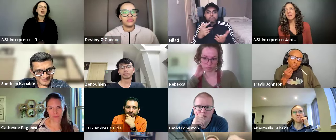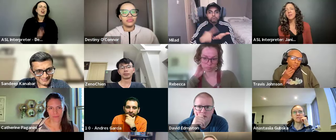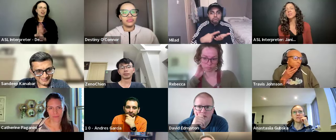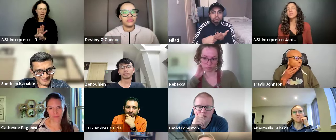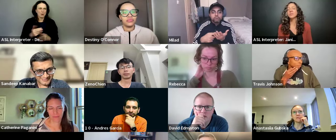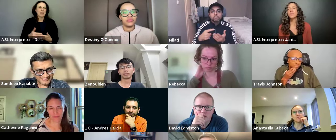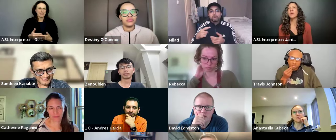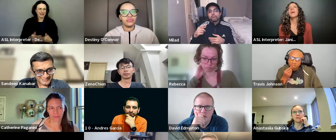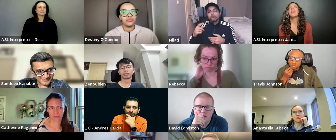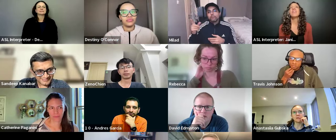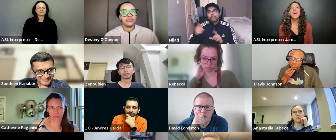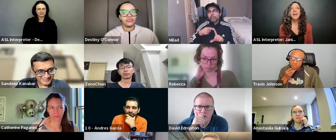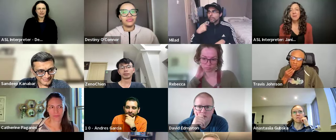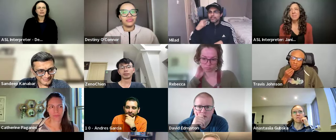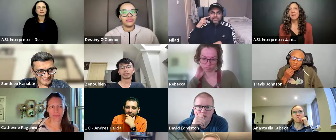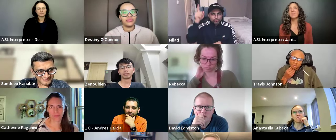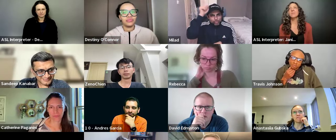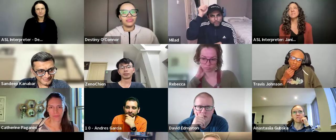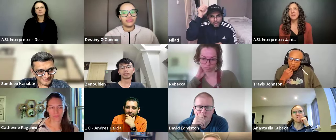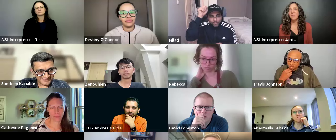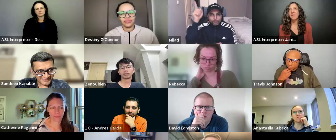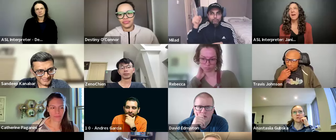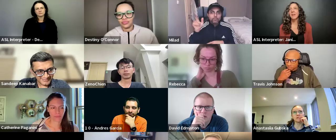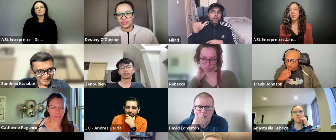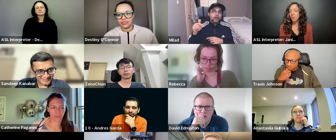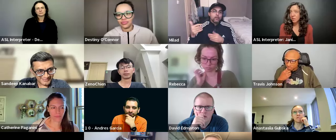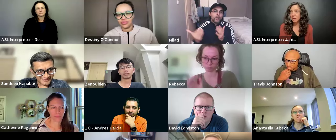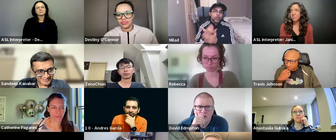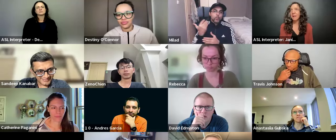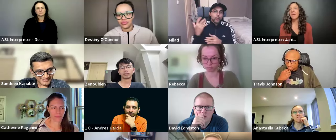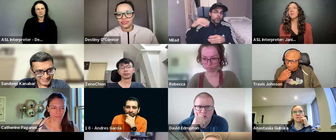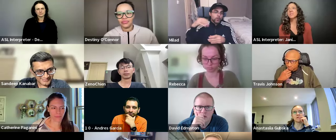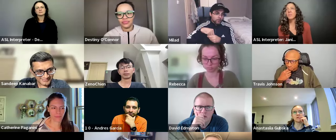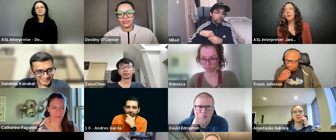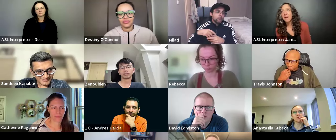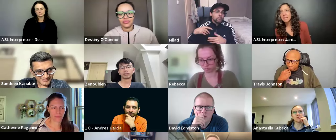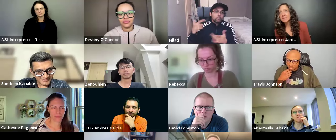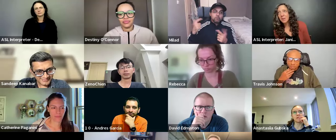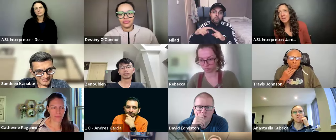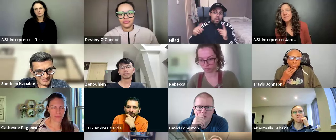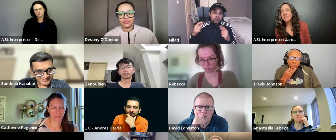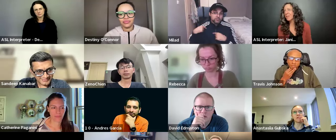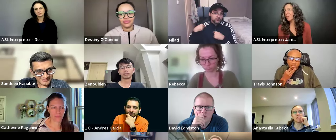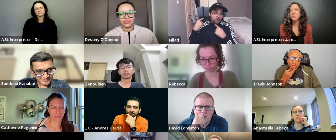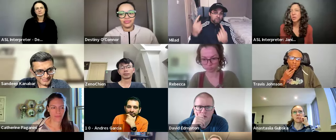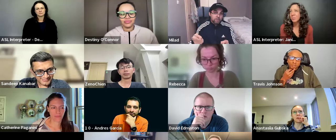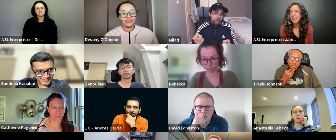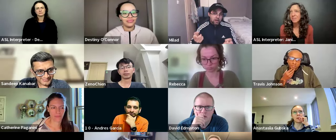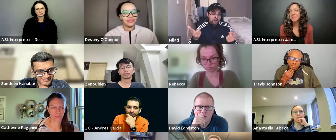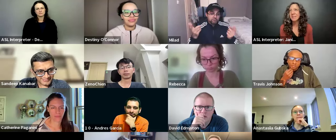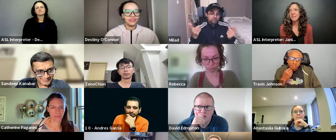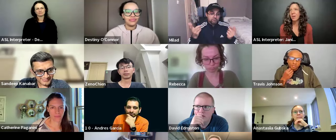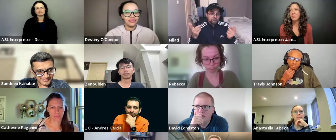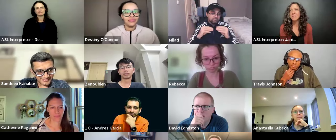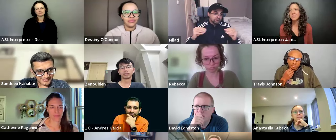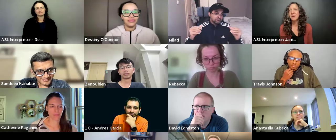And excuse the interpreter, they had a baby that was deaf and that had a cochlear implant, and they wanted to know about my experience. I think they were from